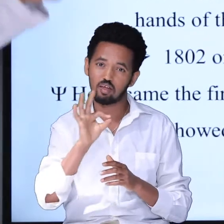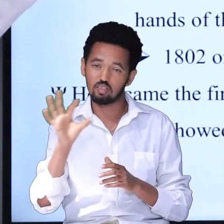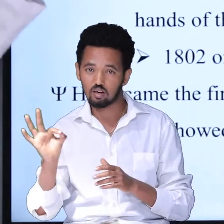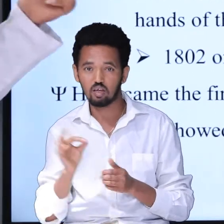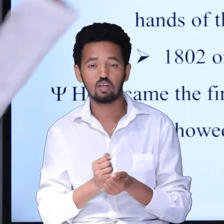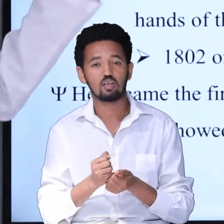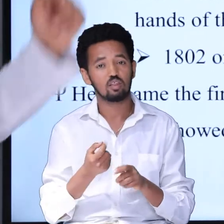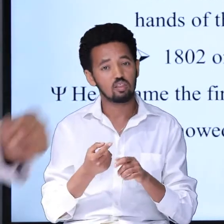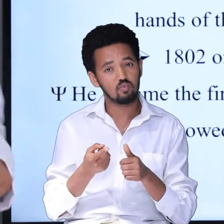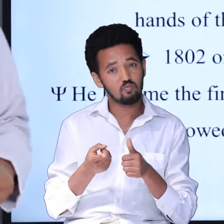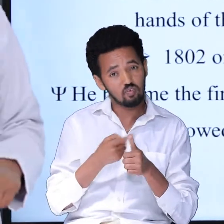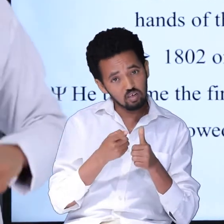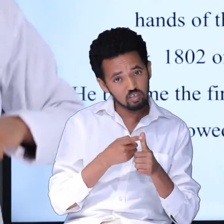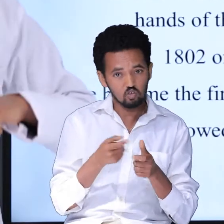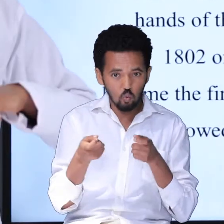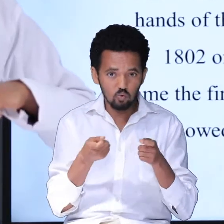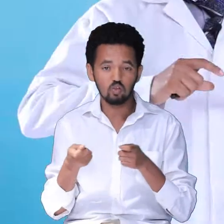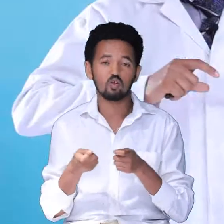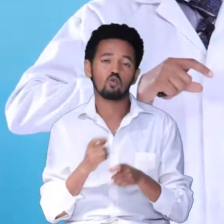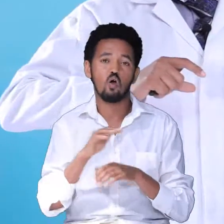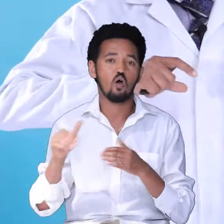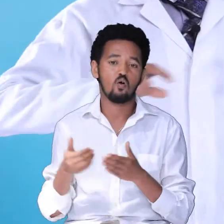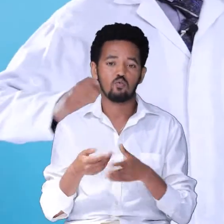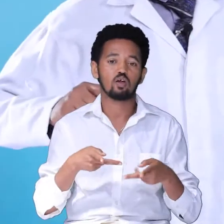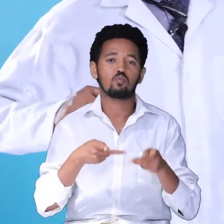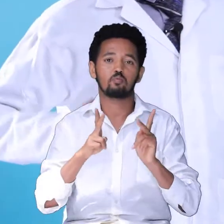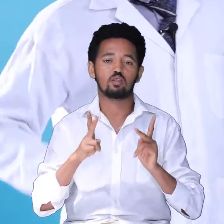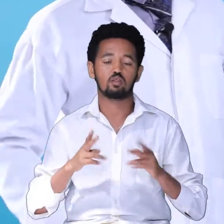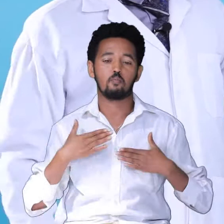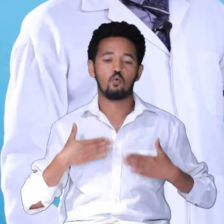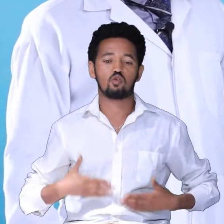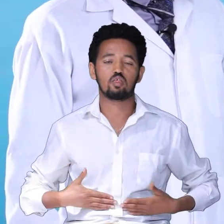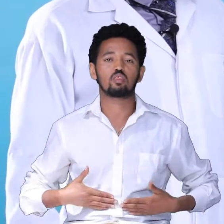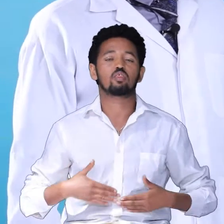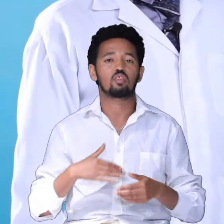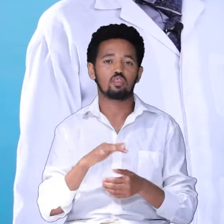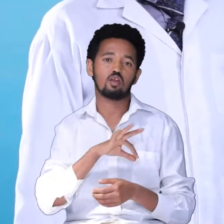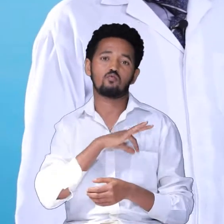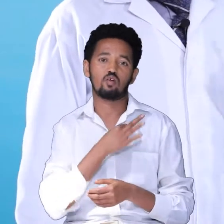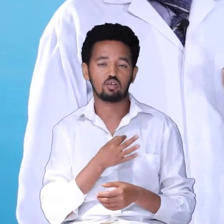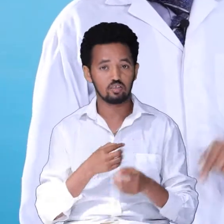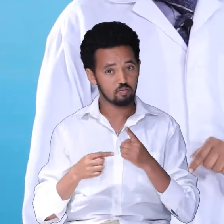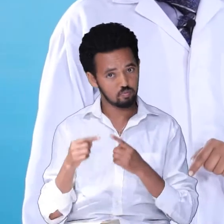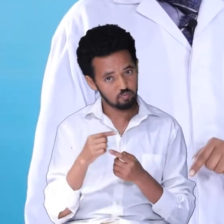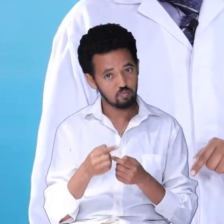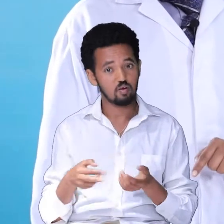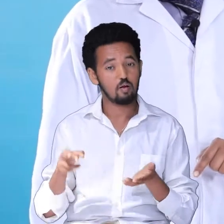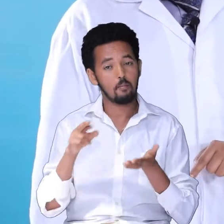1799. The first consul controlled all government body. Then France remained